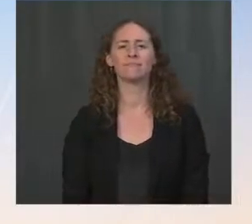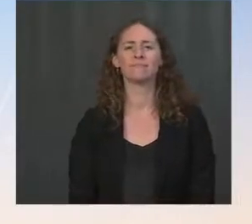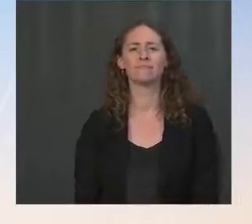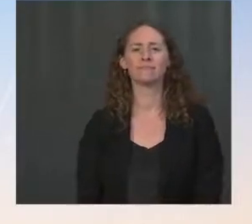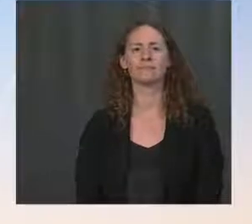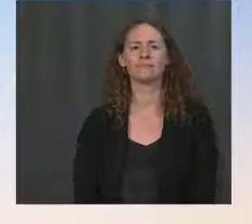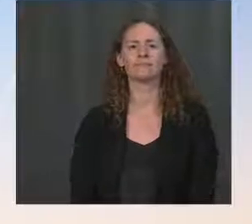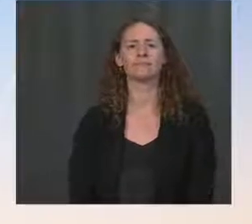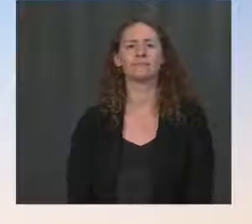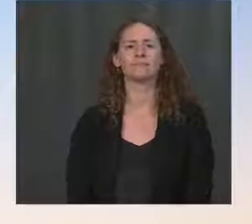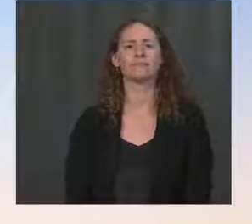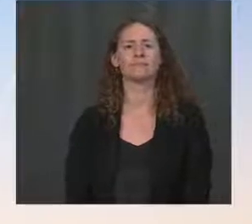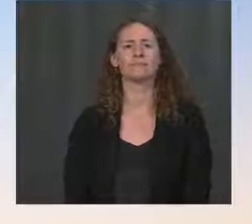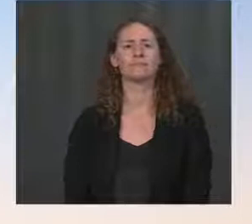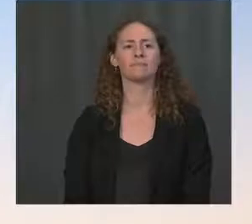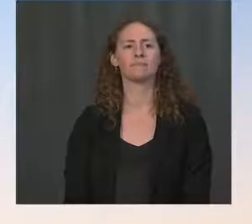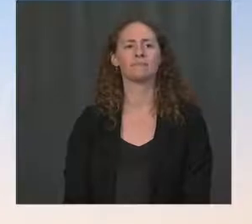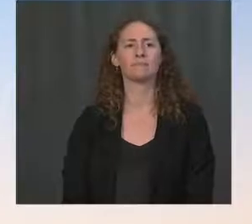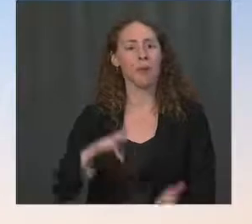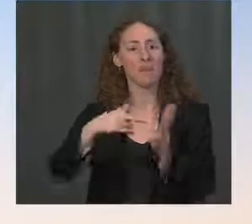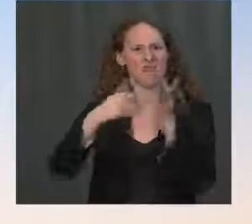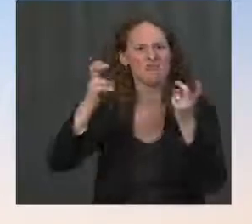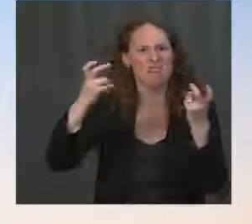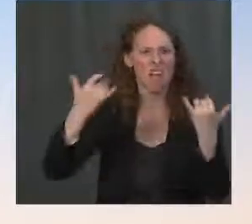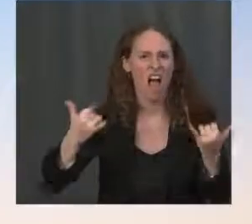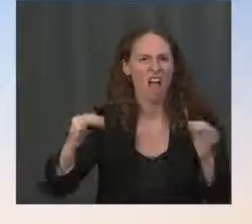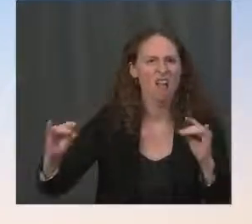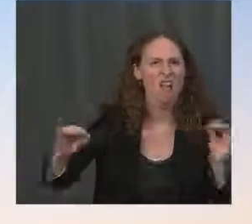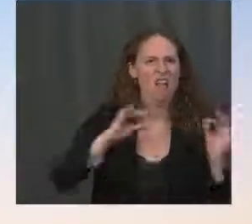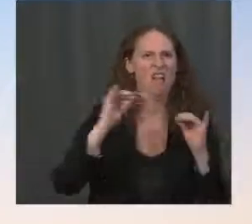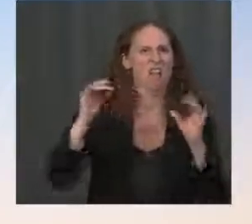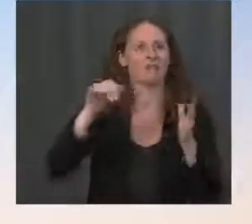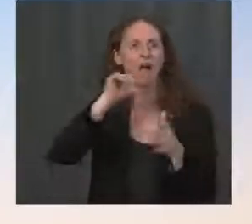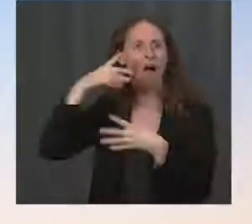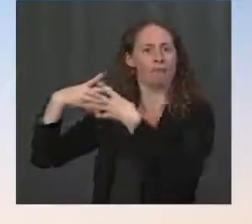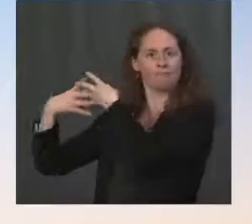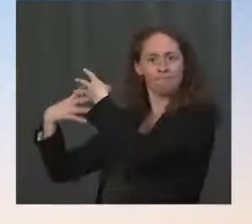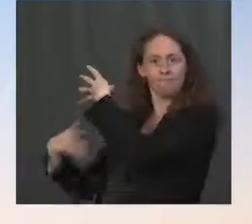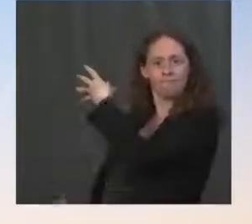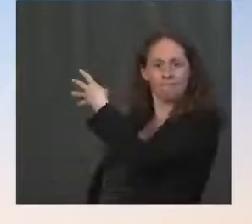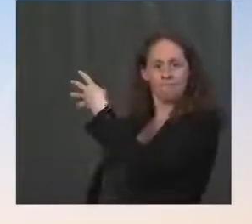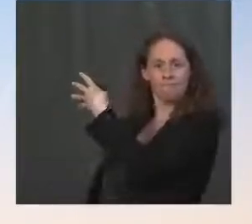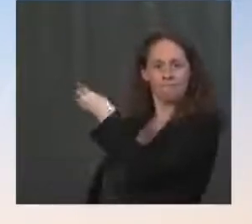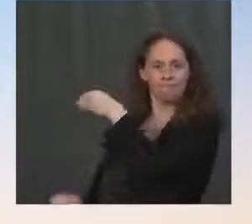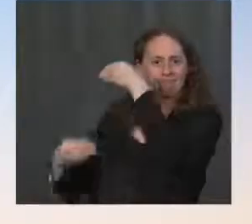decision rather than a general massive list. Absolutely. Thank you, everyone.